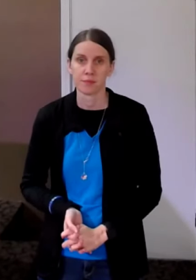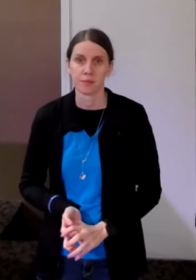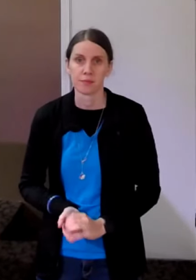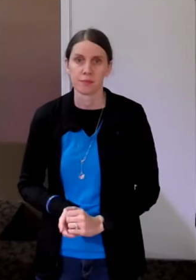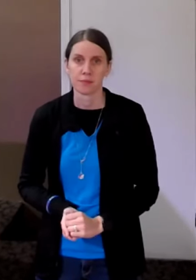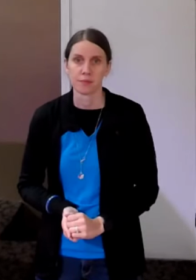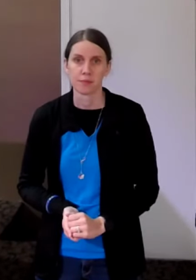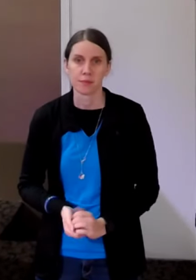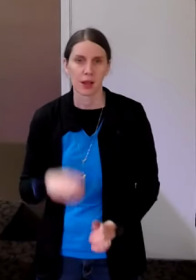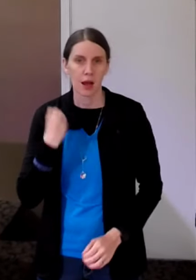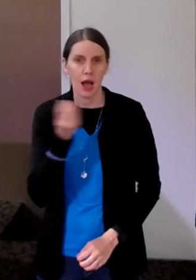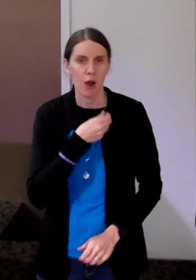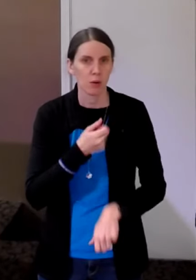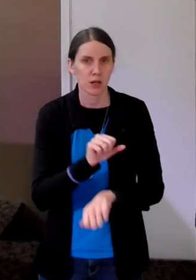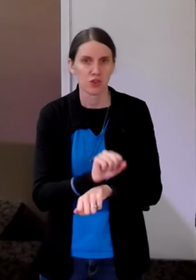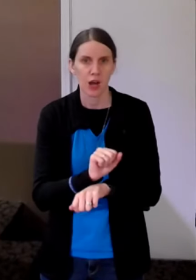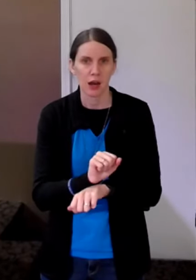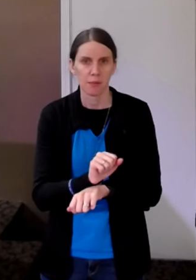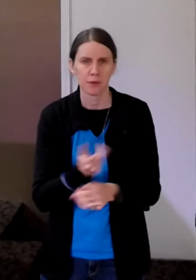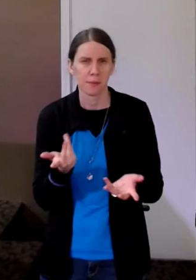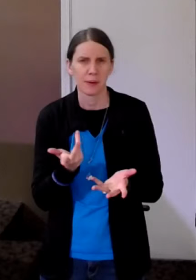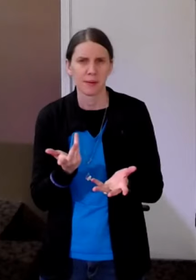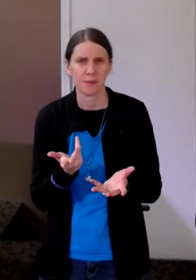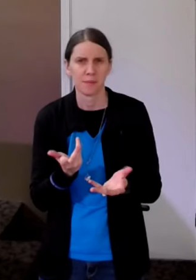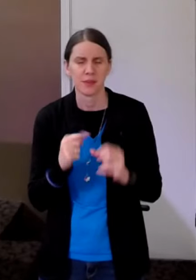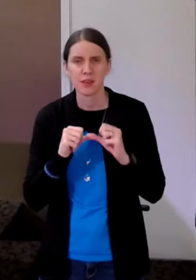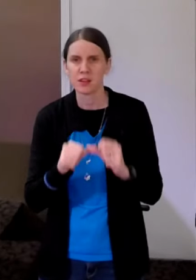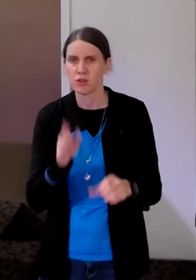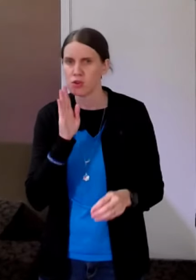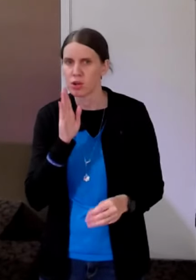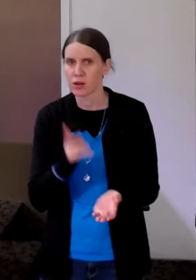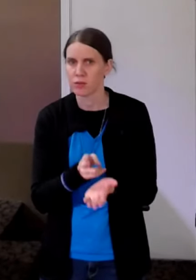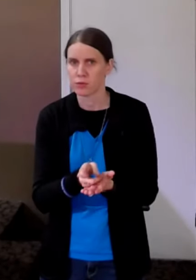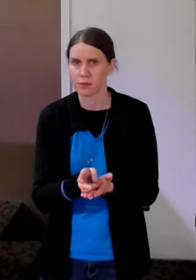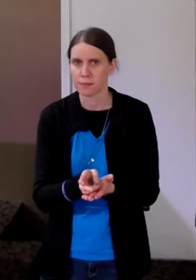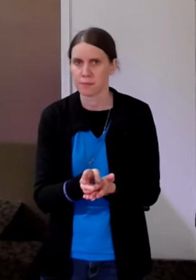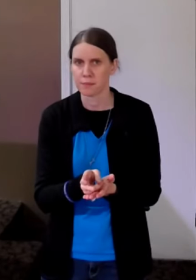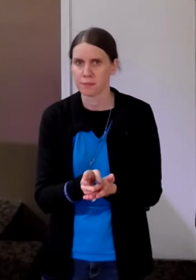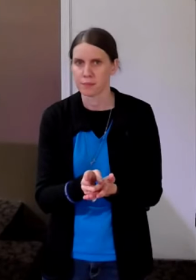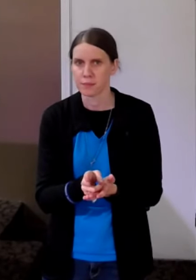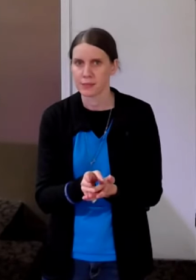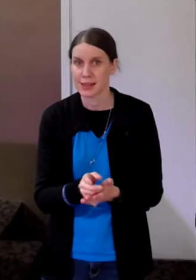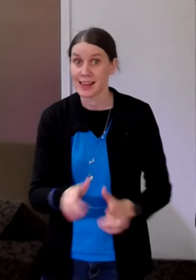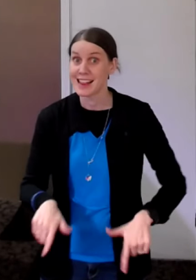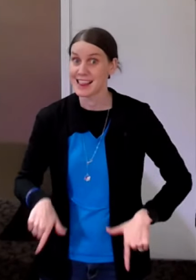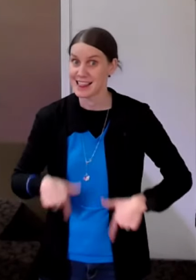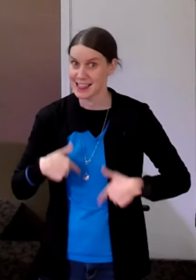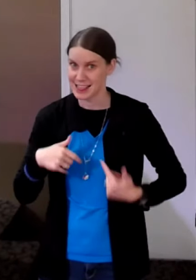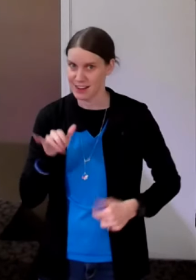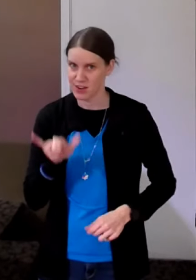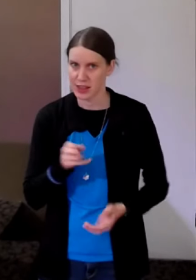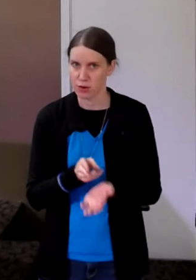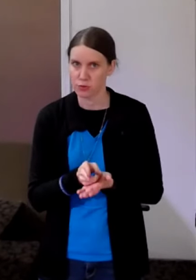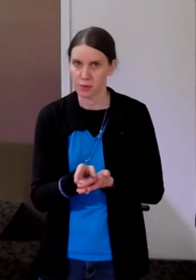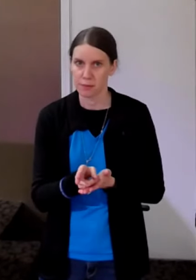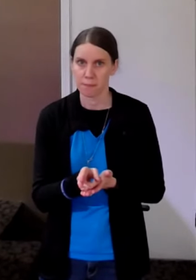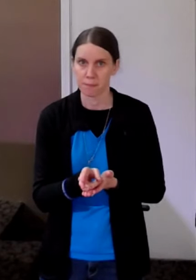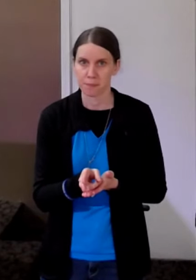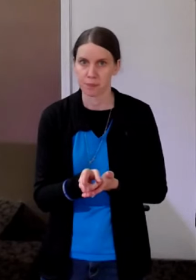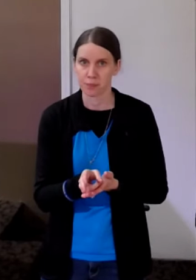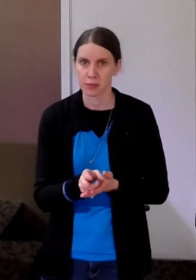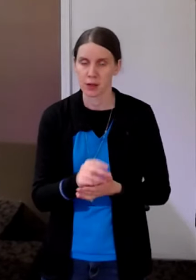Our job is to keep speaking the truth and living the truth into